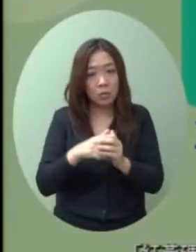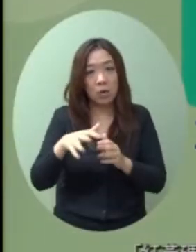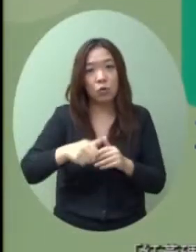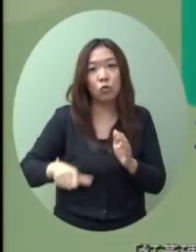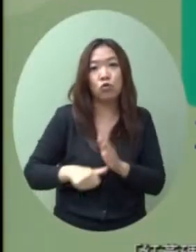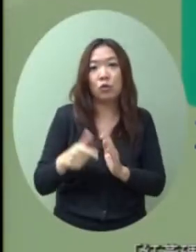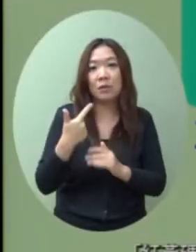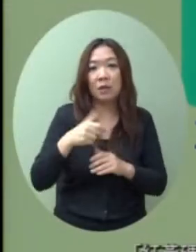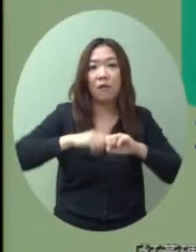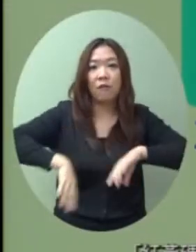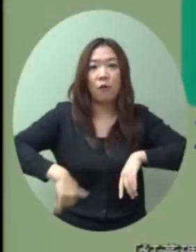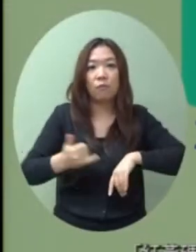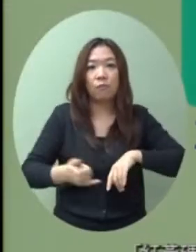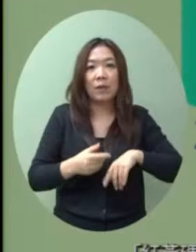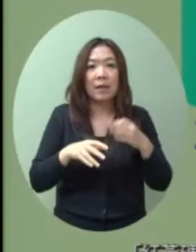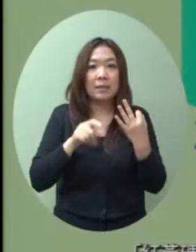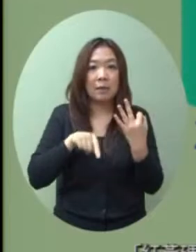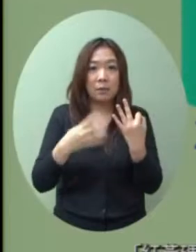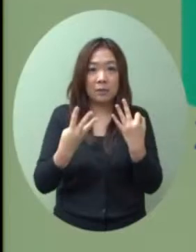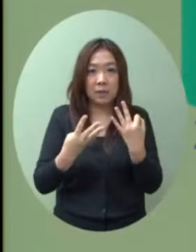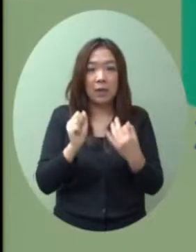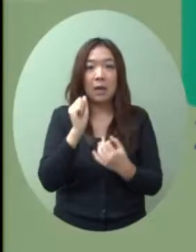medical surveillance period.